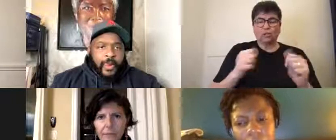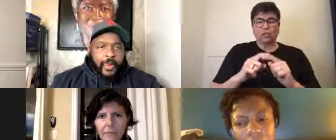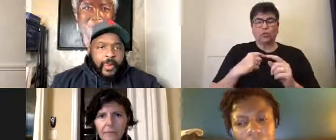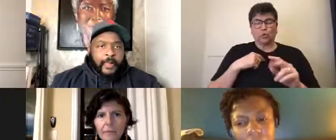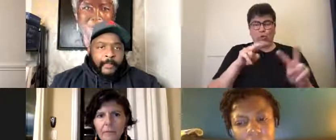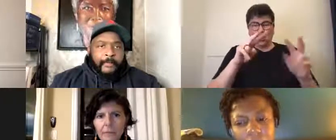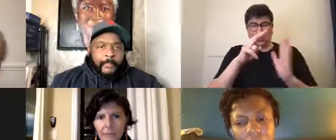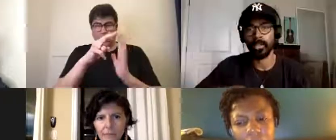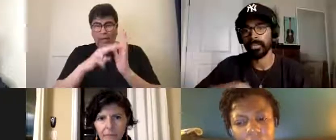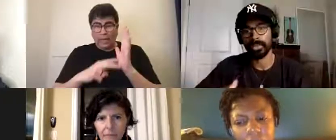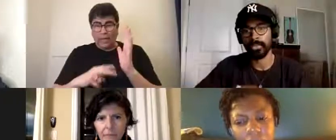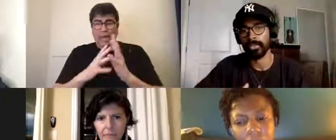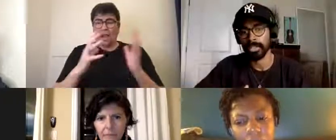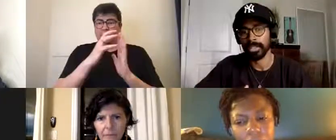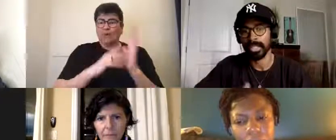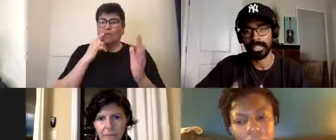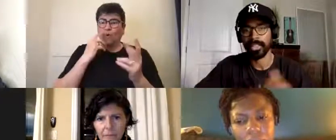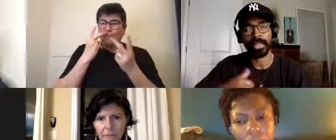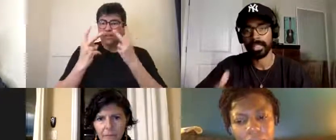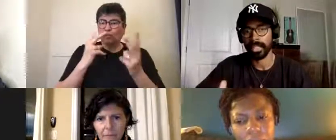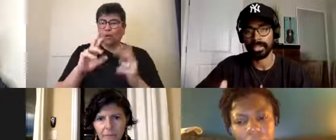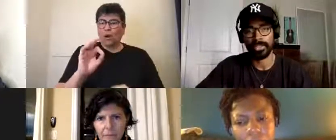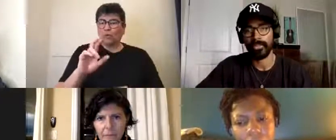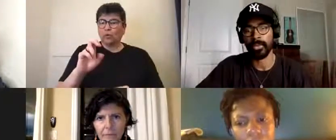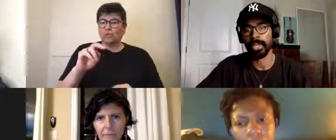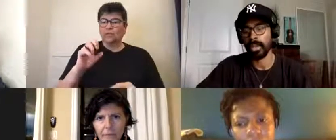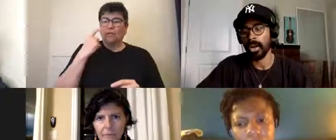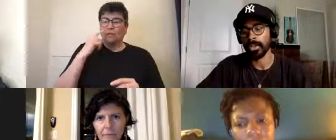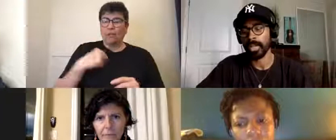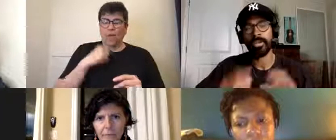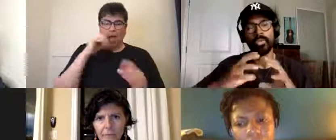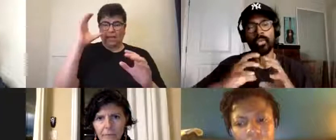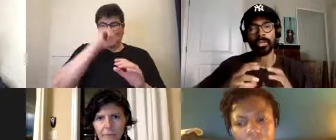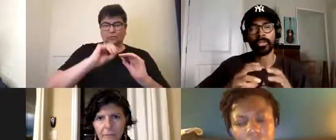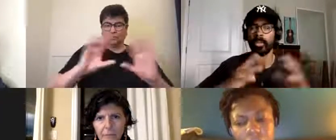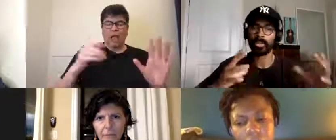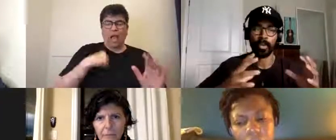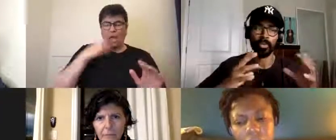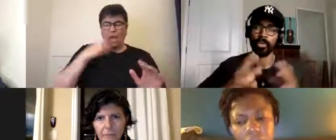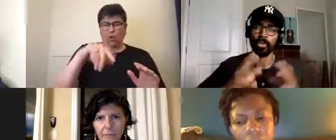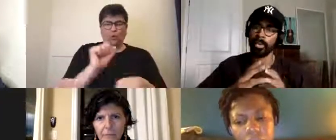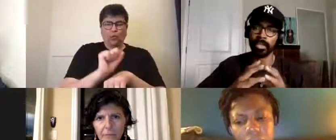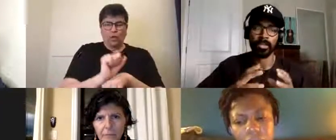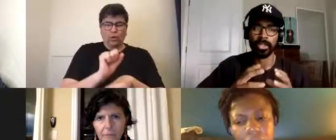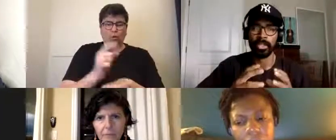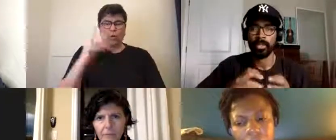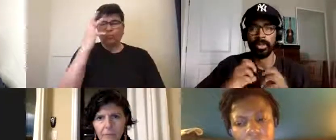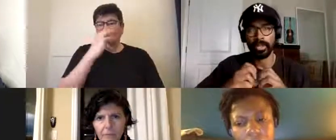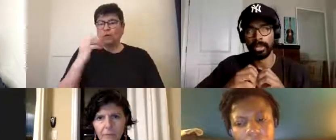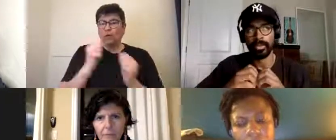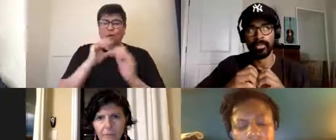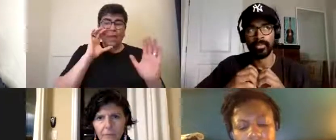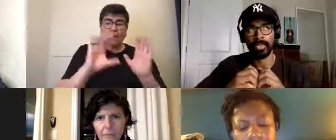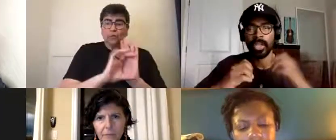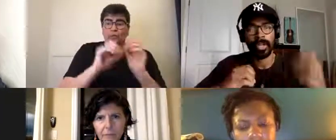lot of text for visual reference. And the question, I guess, is straightforward. I know you work beautifully with imagery, but you